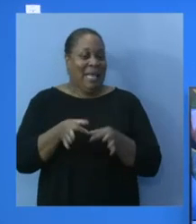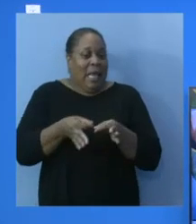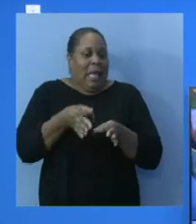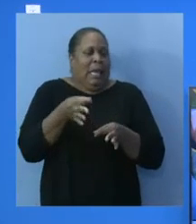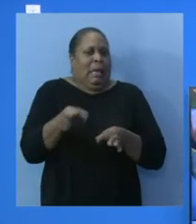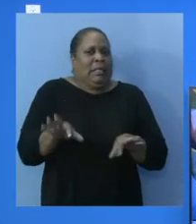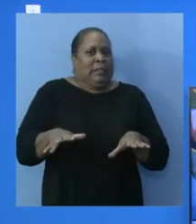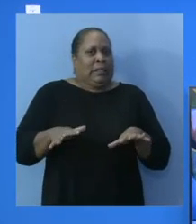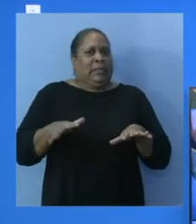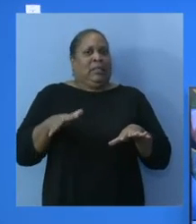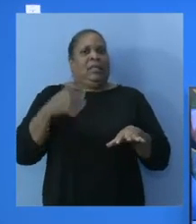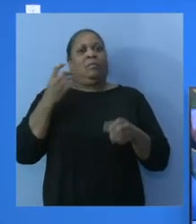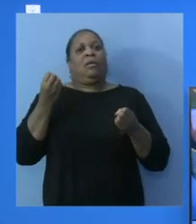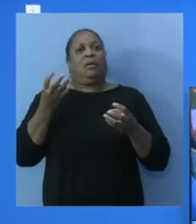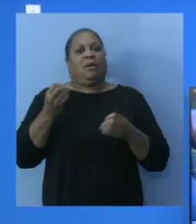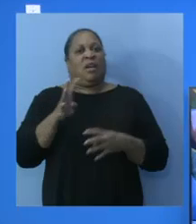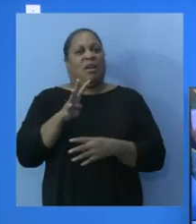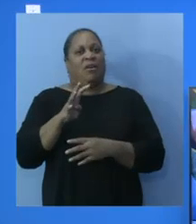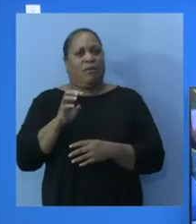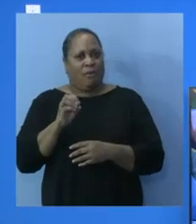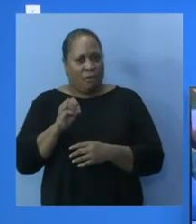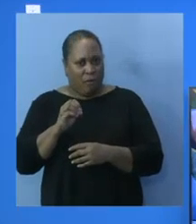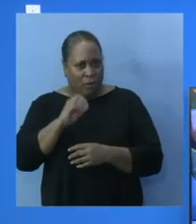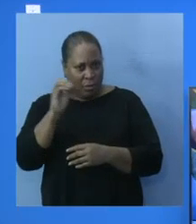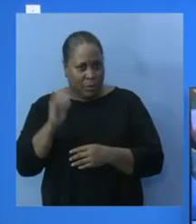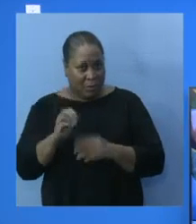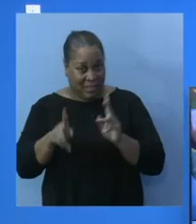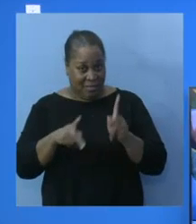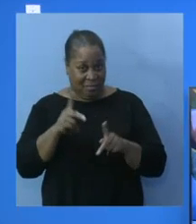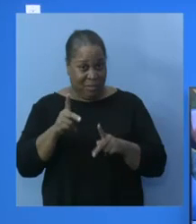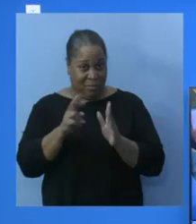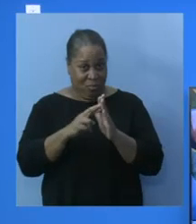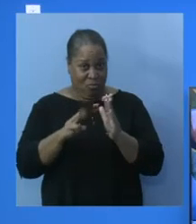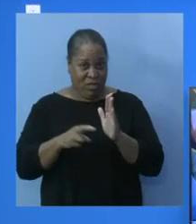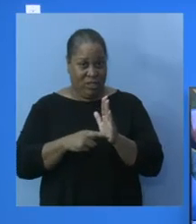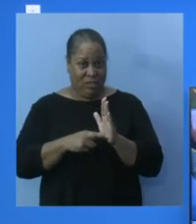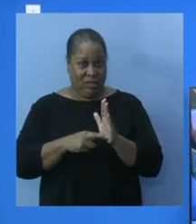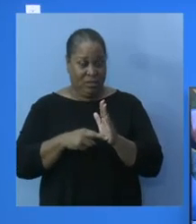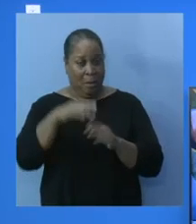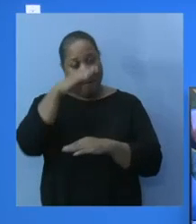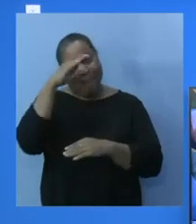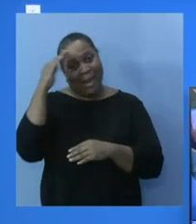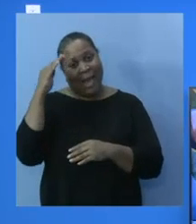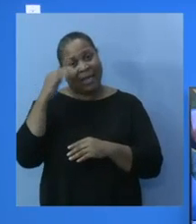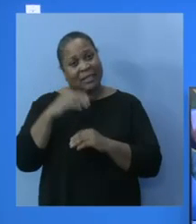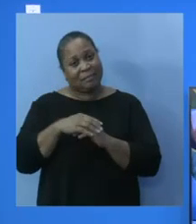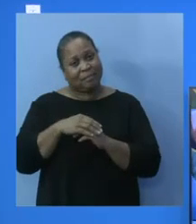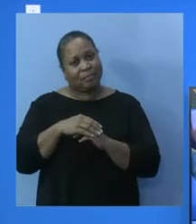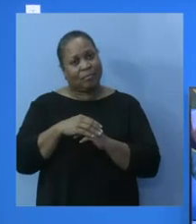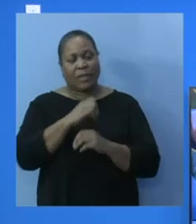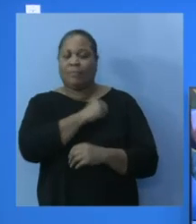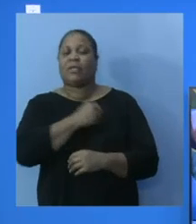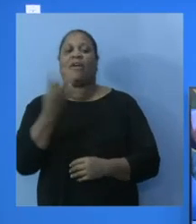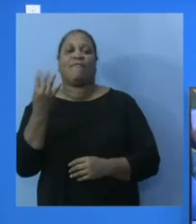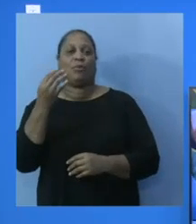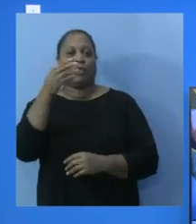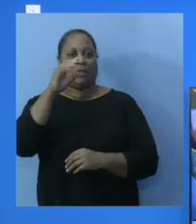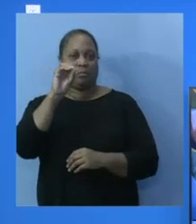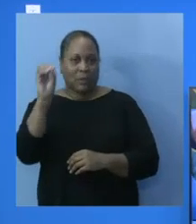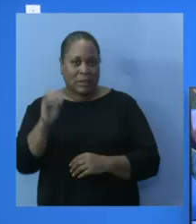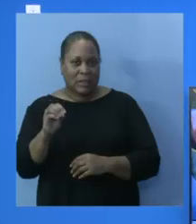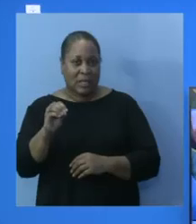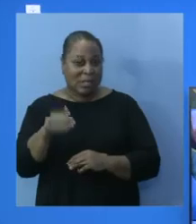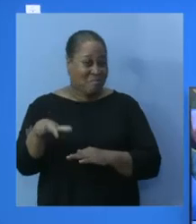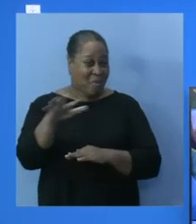said the number of the stats today that only 14% of the persons who have registered were Black. I guess my overall question to you